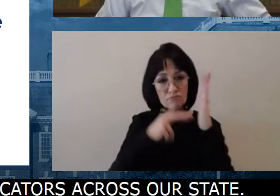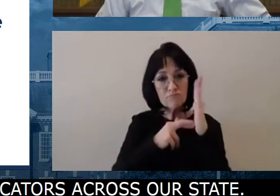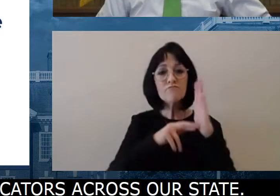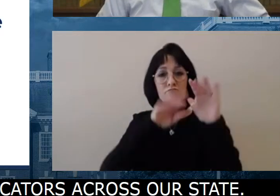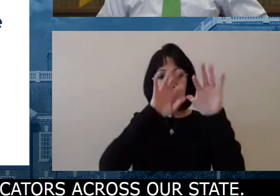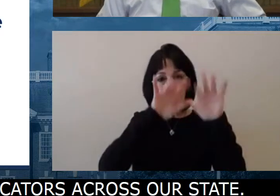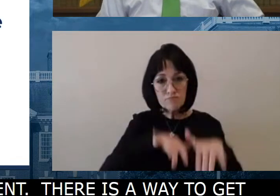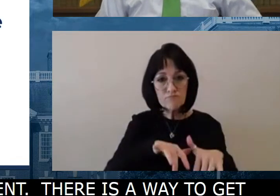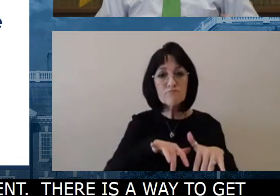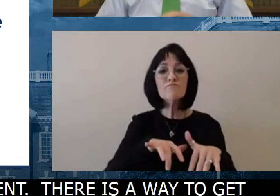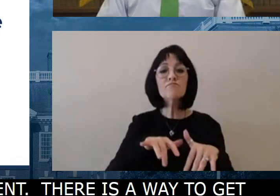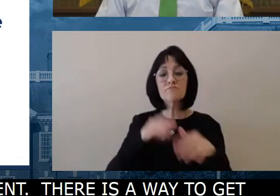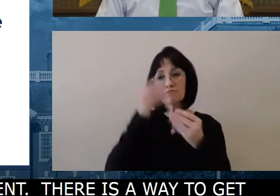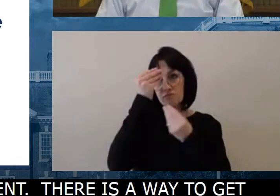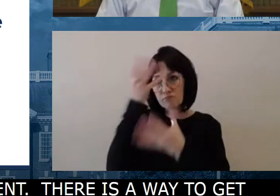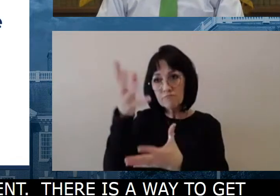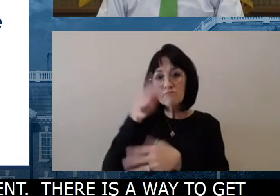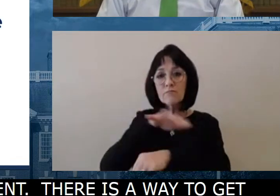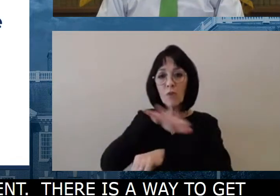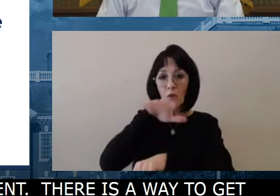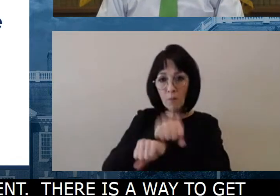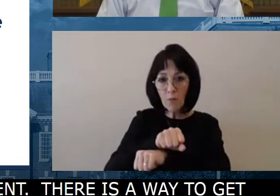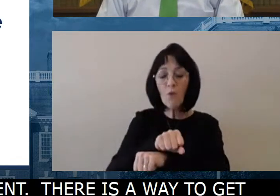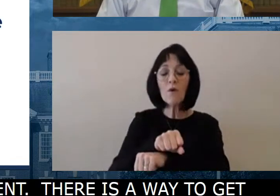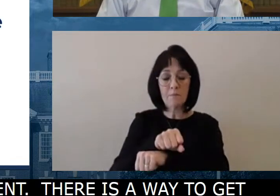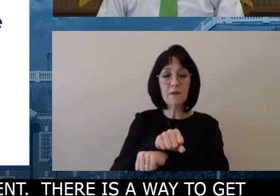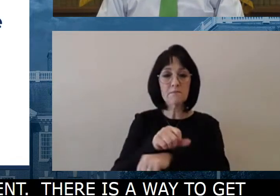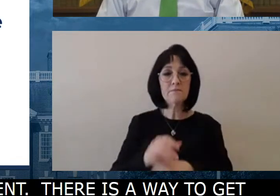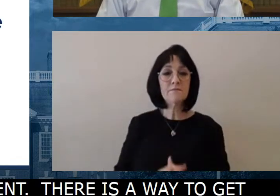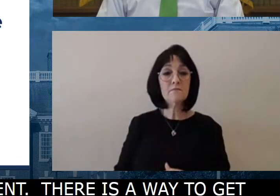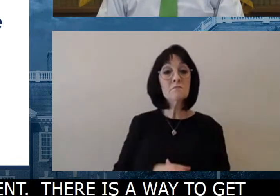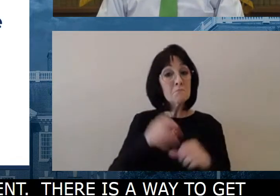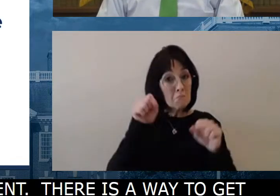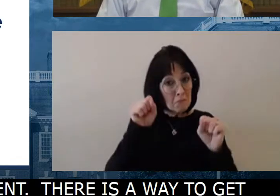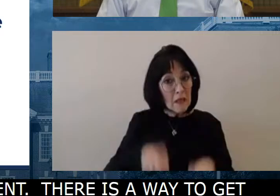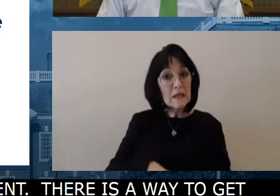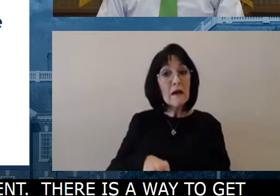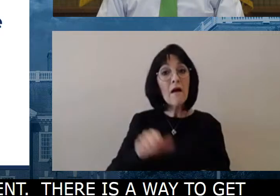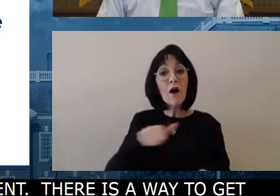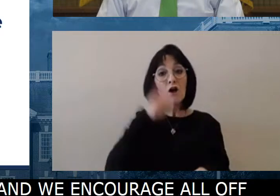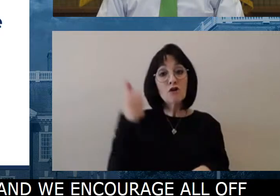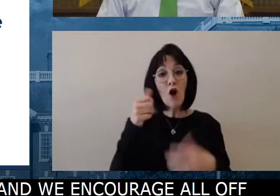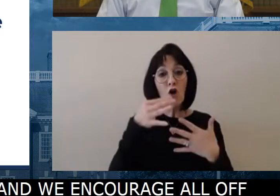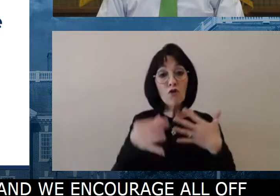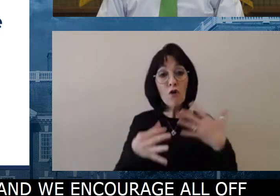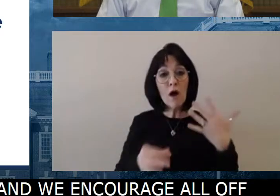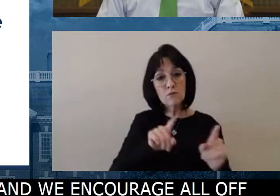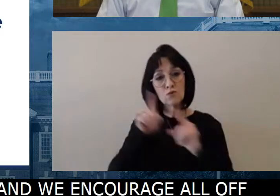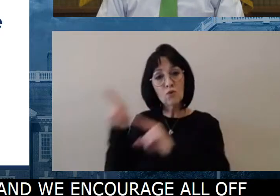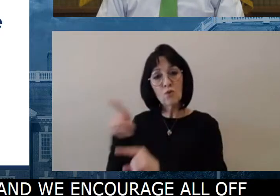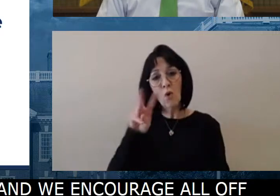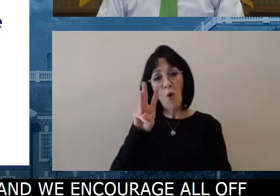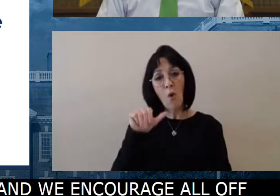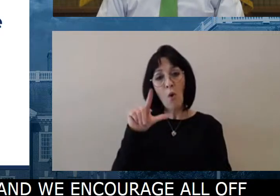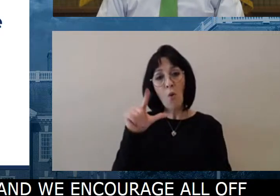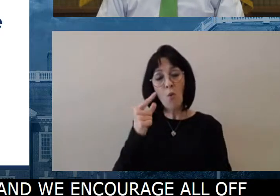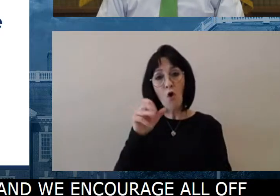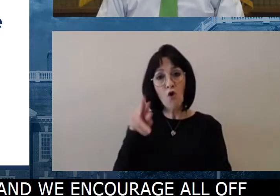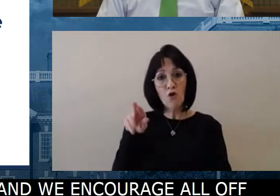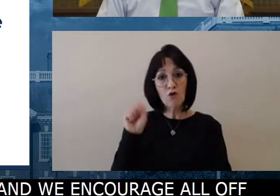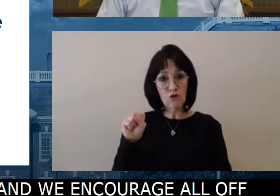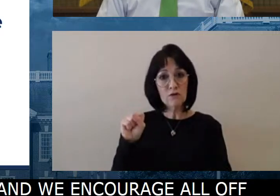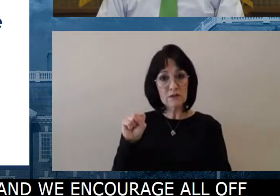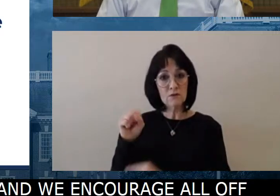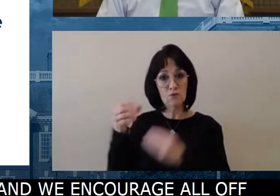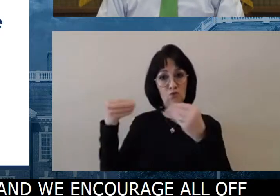at their Walgreens pharmacy in their neighborhood and encourage them to do that as well. Those that are part